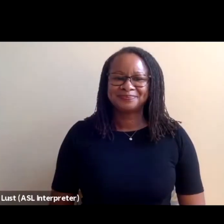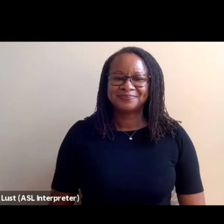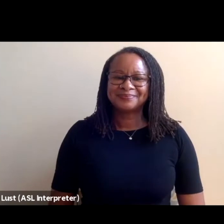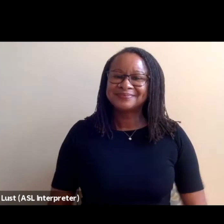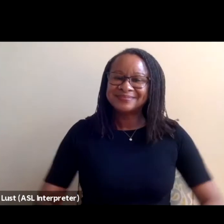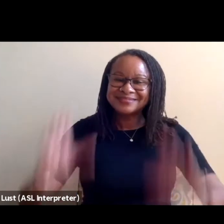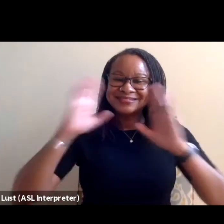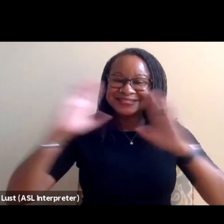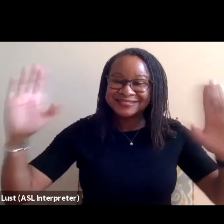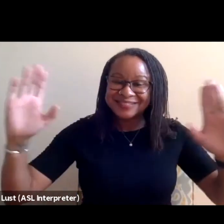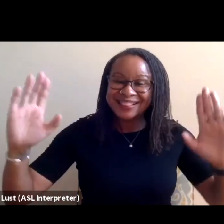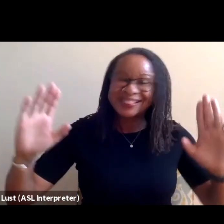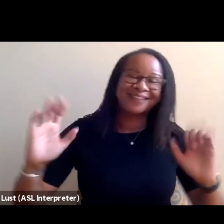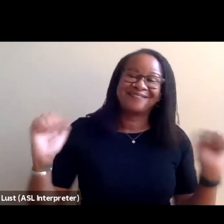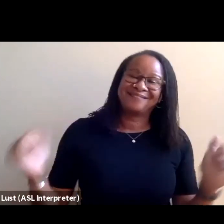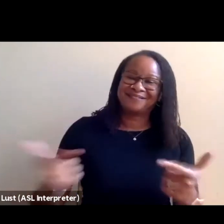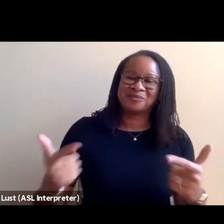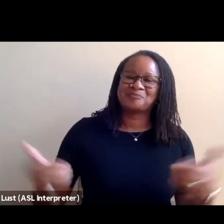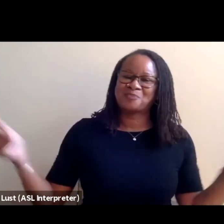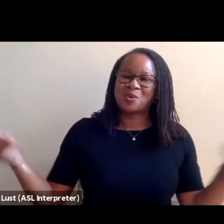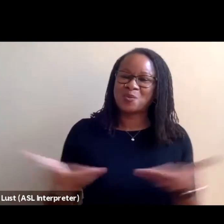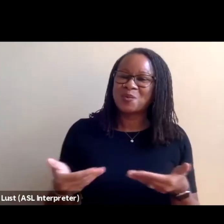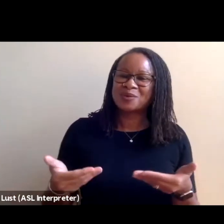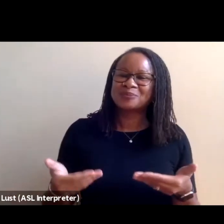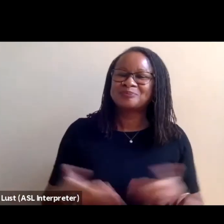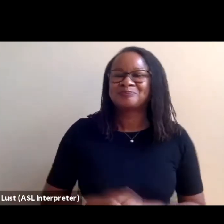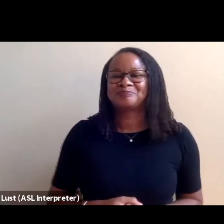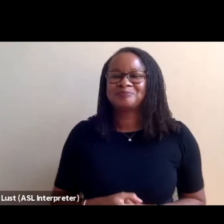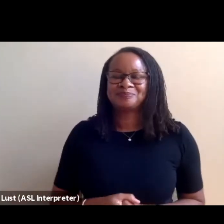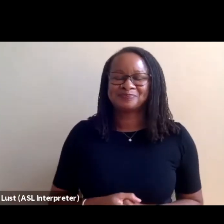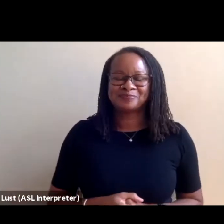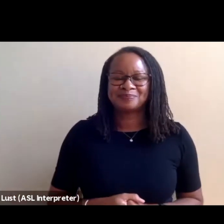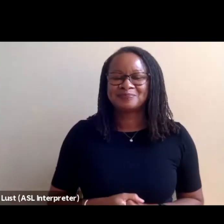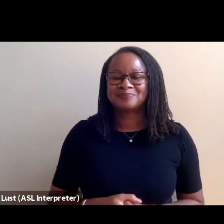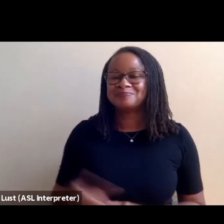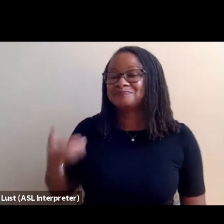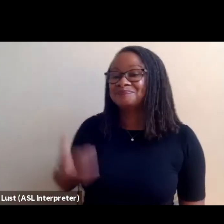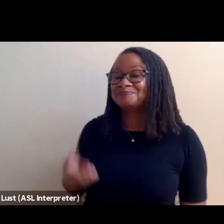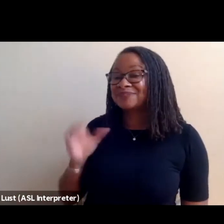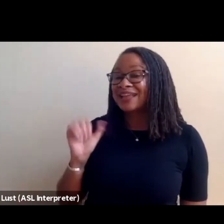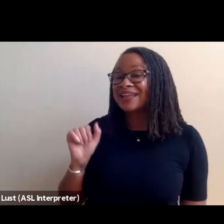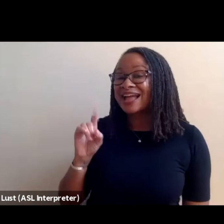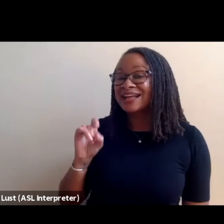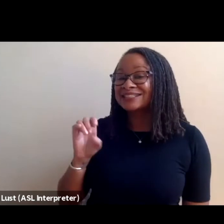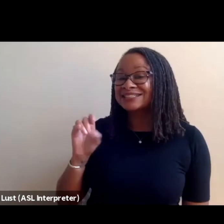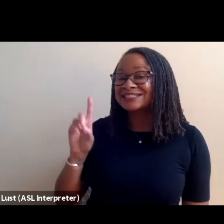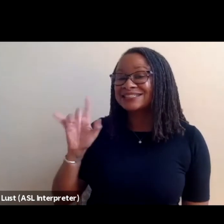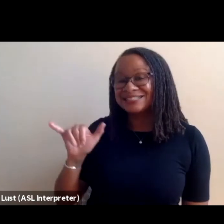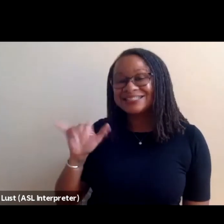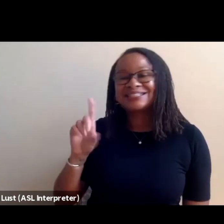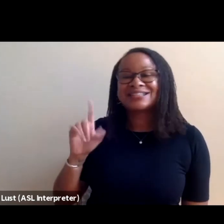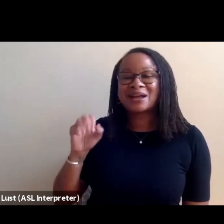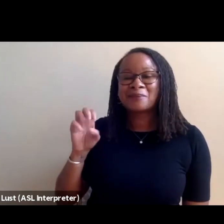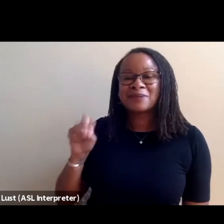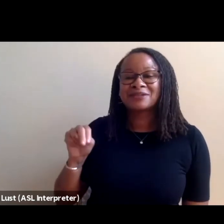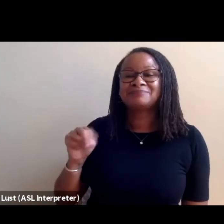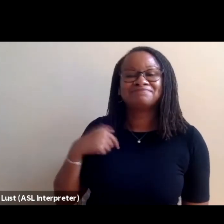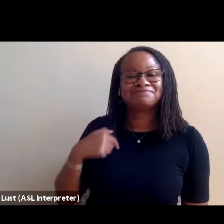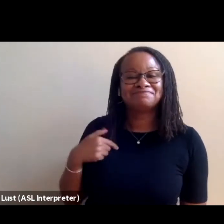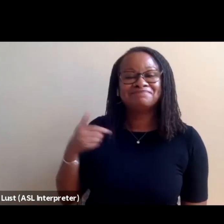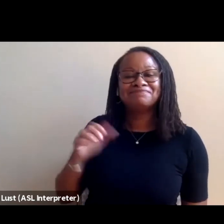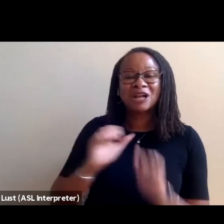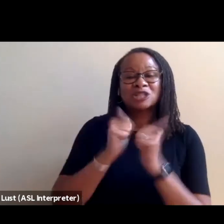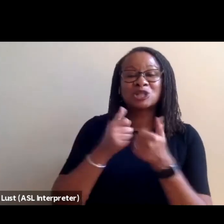Hello, everyone. Welcome. My name is Cassidy Diamond. I am the